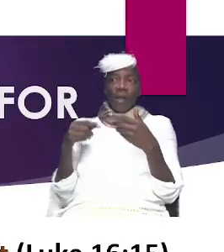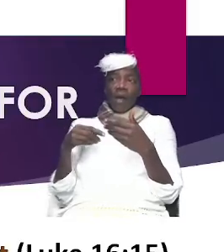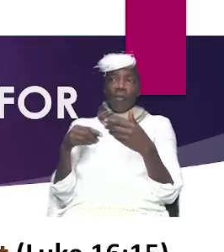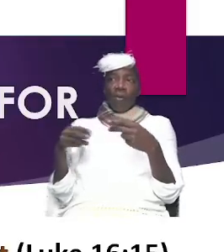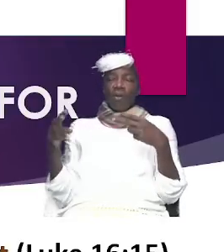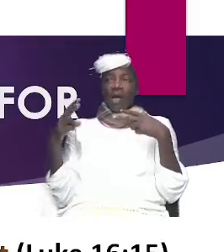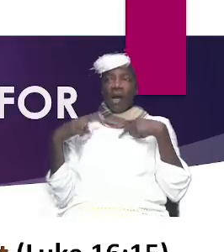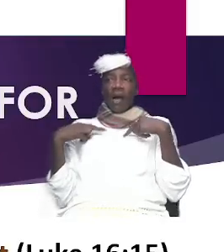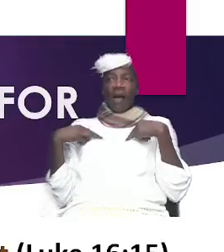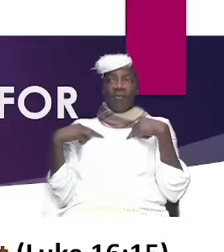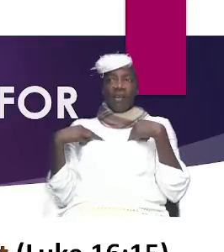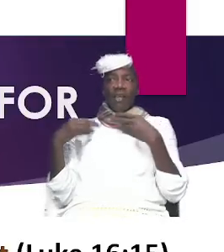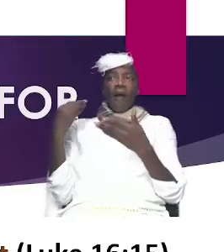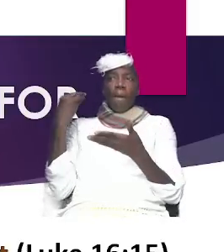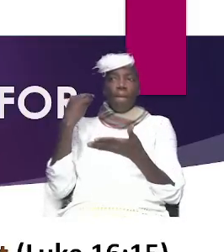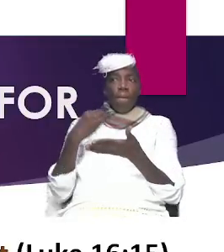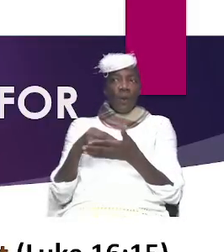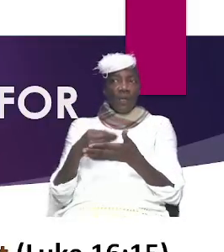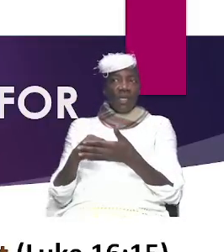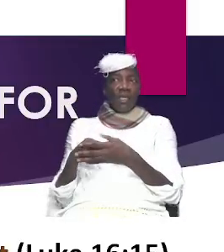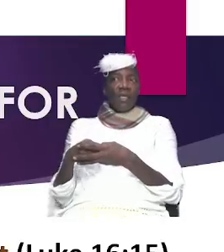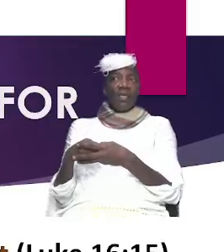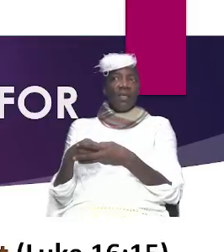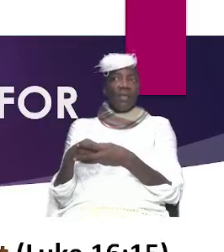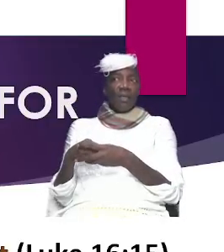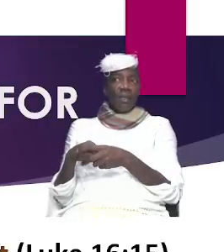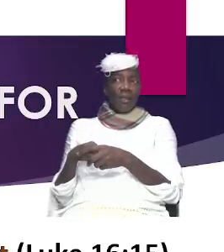having money.